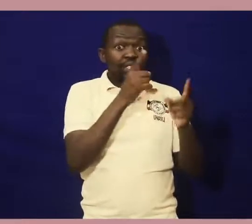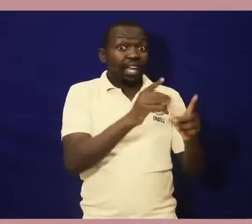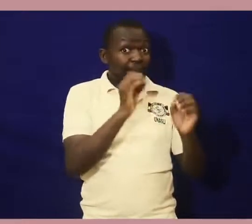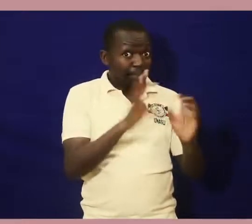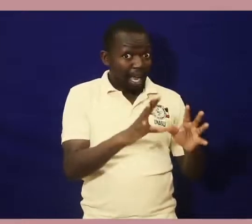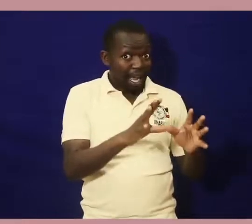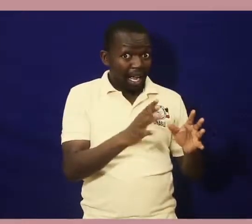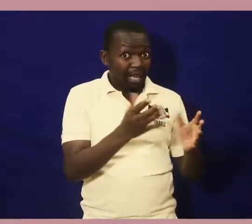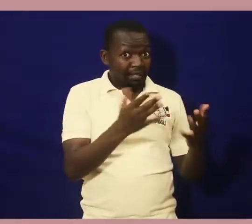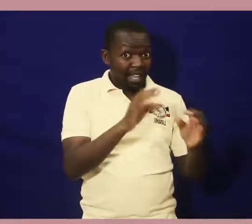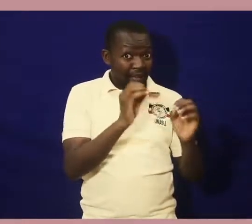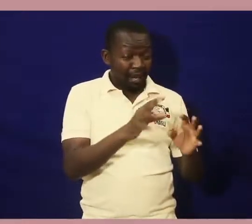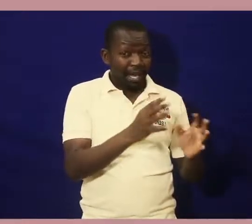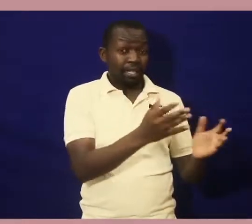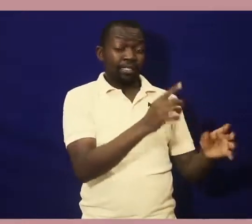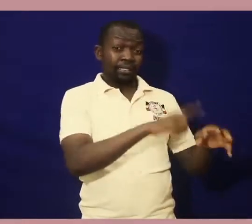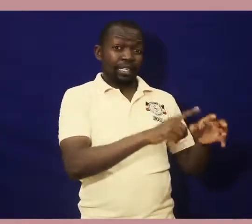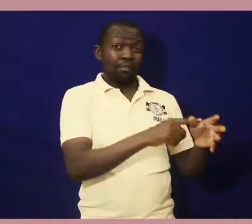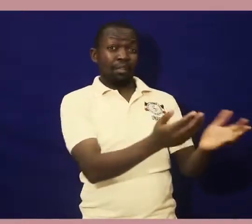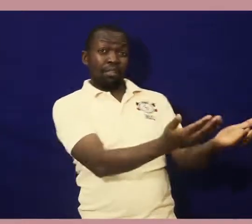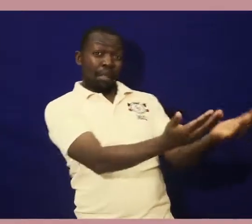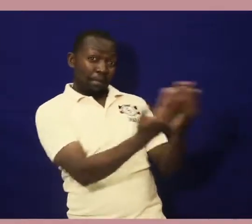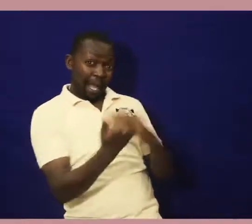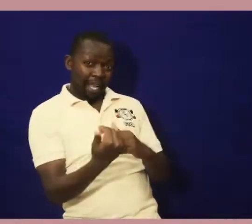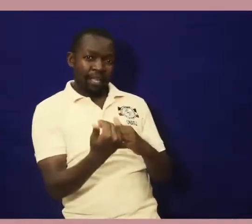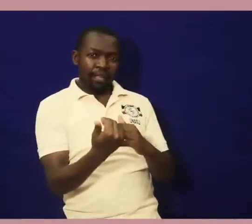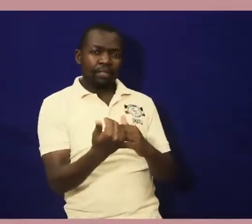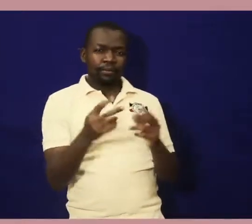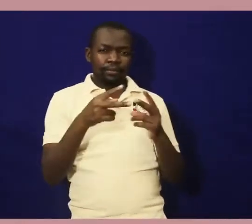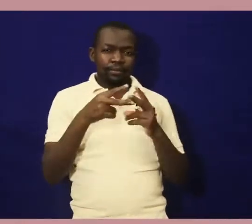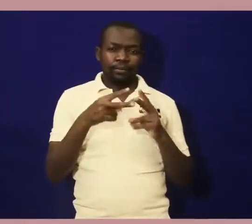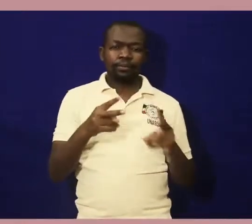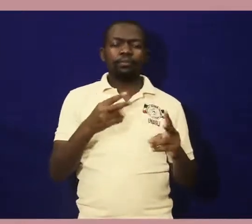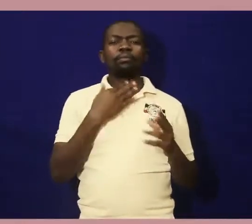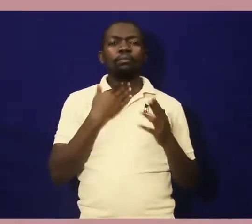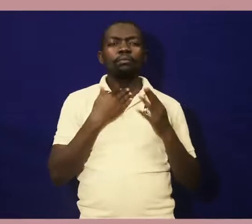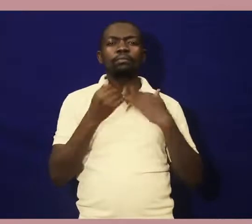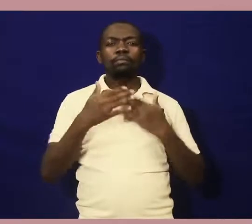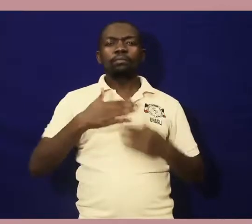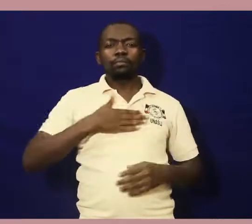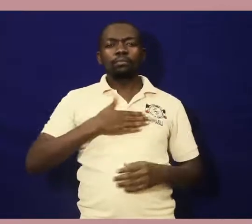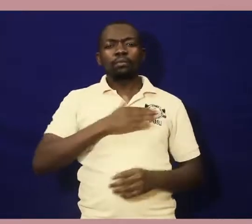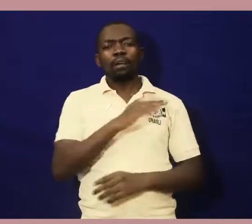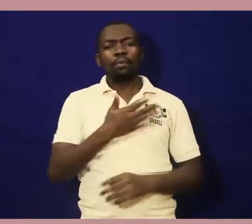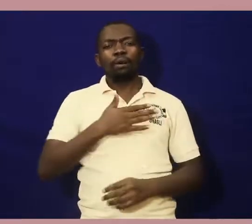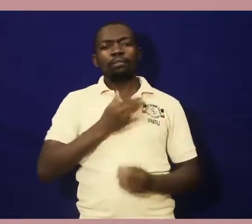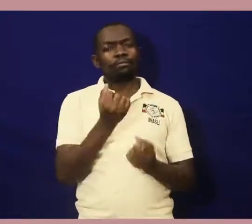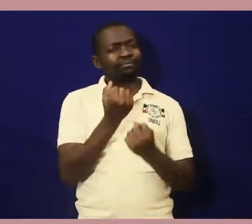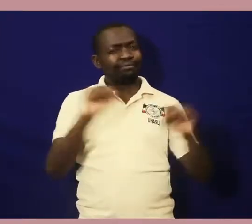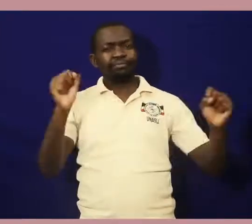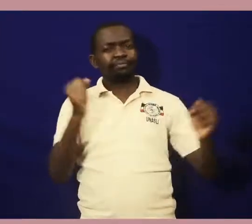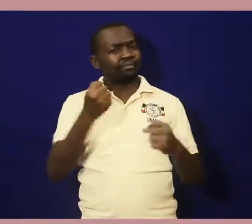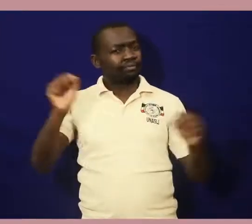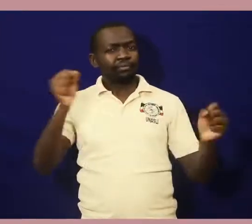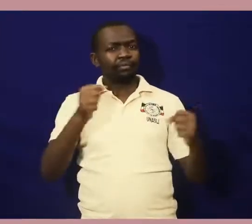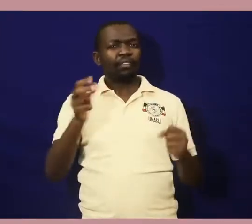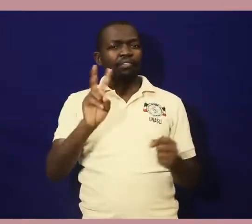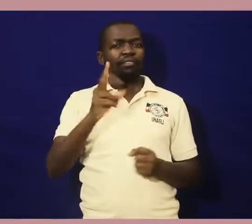in the battlefield, when they came back, they started demanding for power and representation in